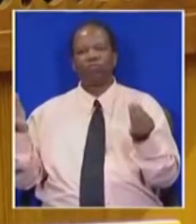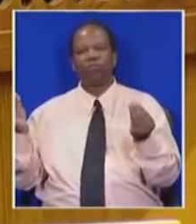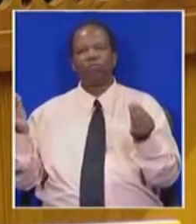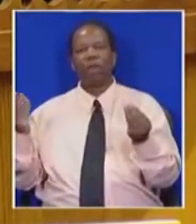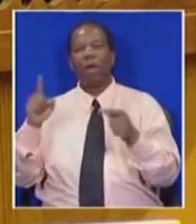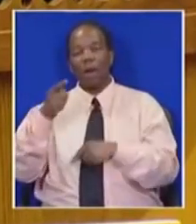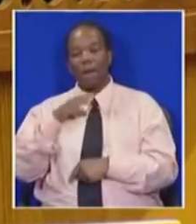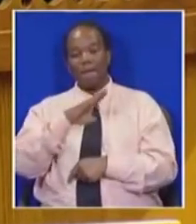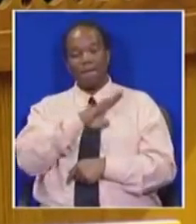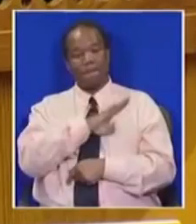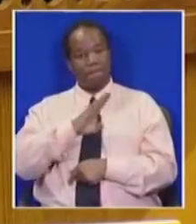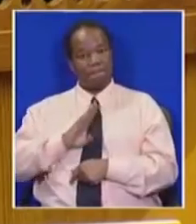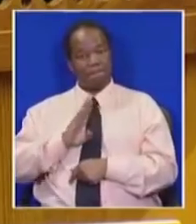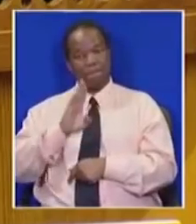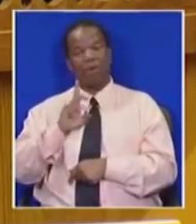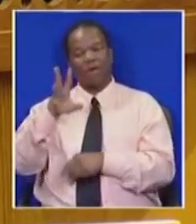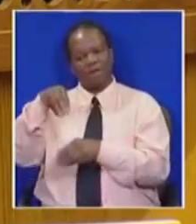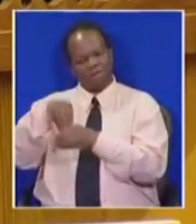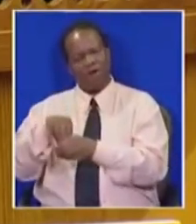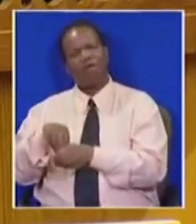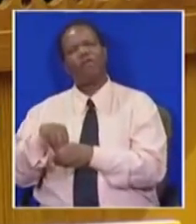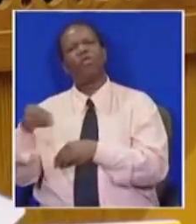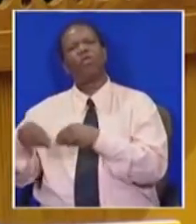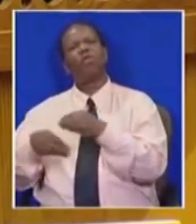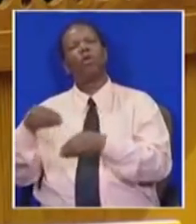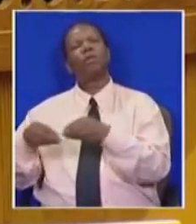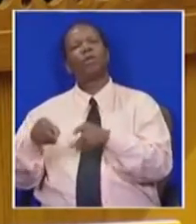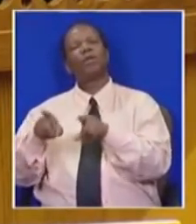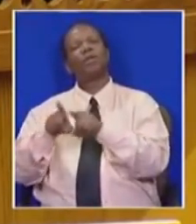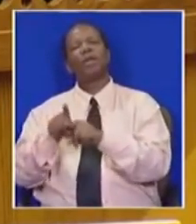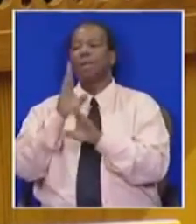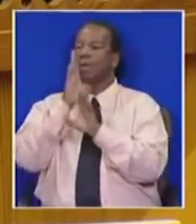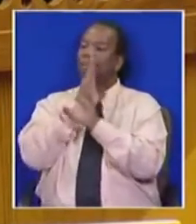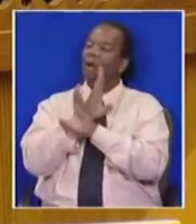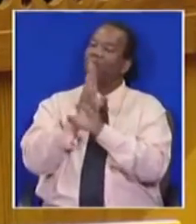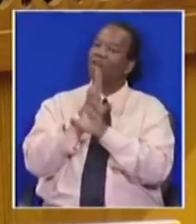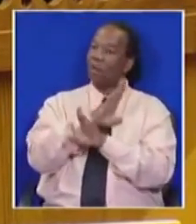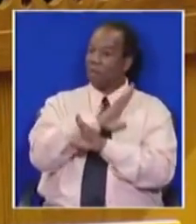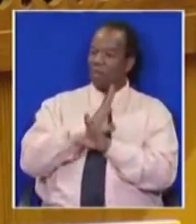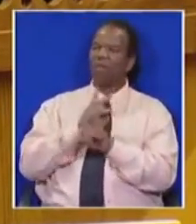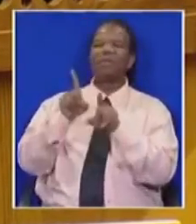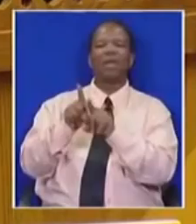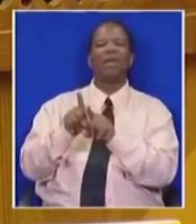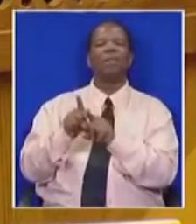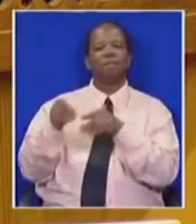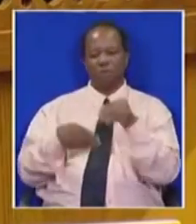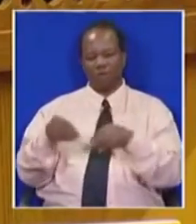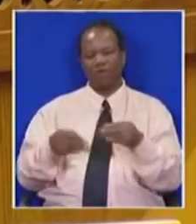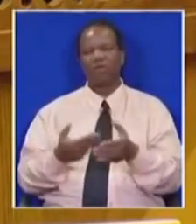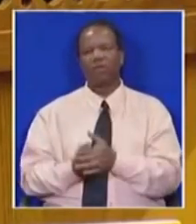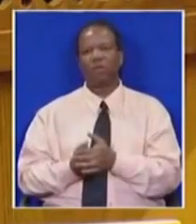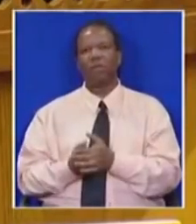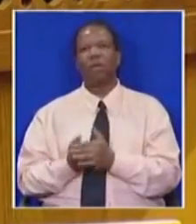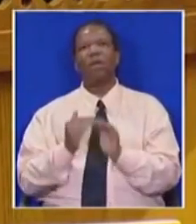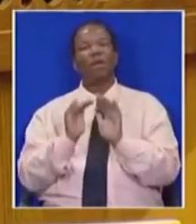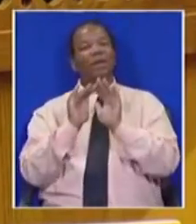always shield you from corruption, as we've seen in some of the private sector corruption that has taken place. The governing party has